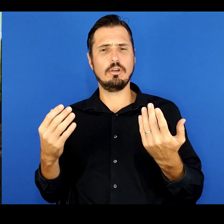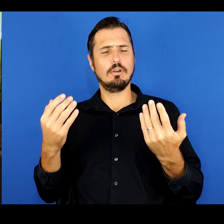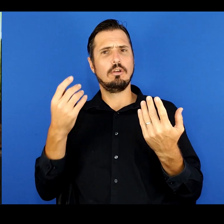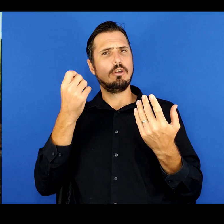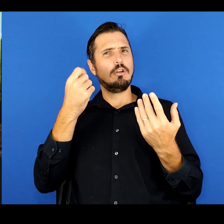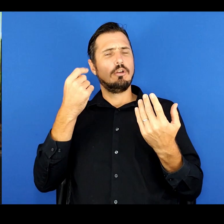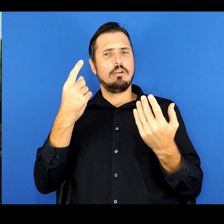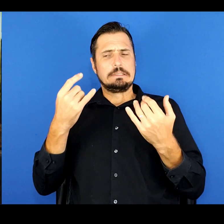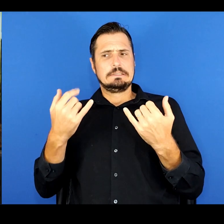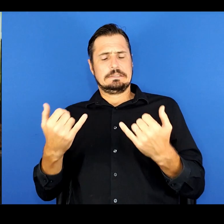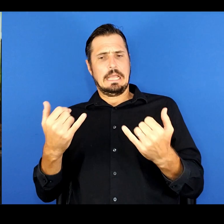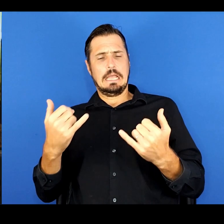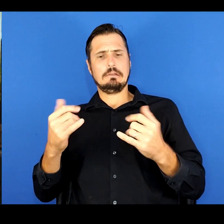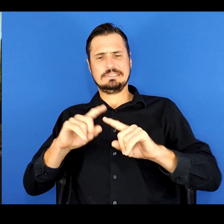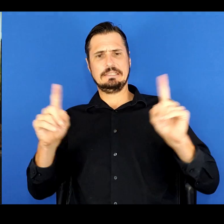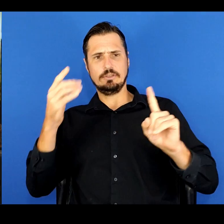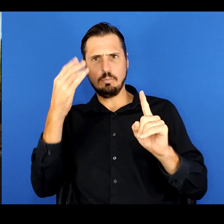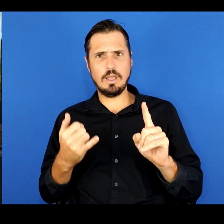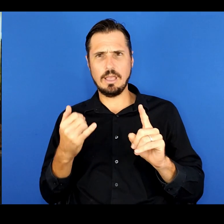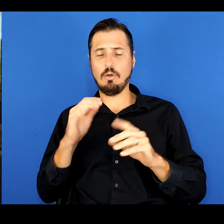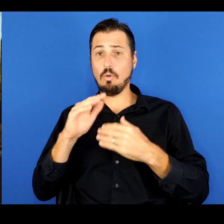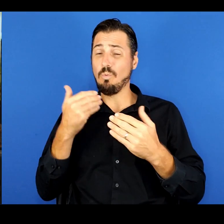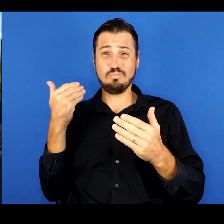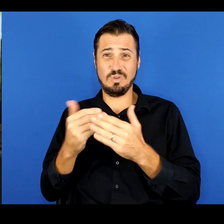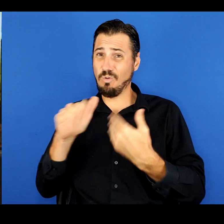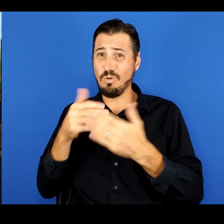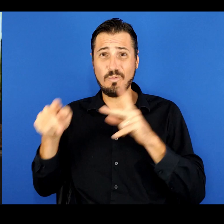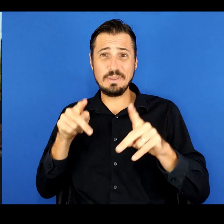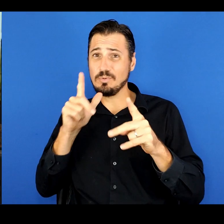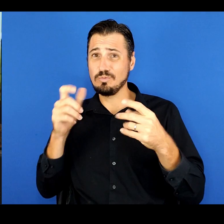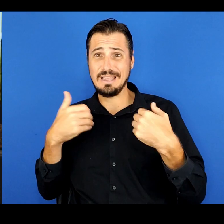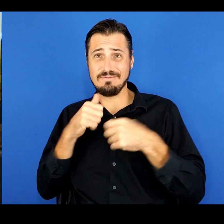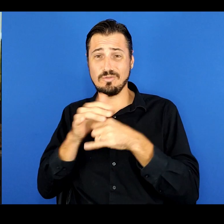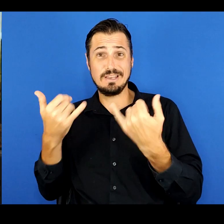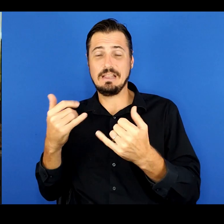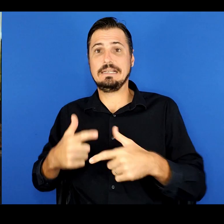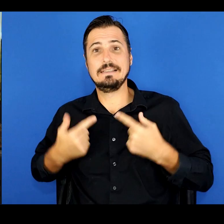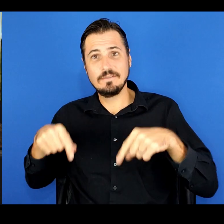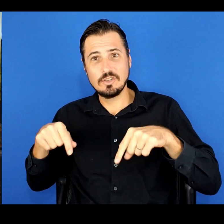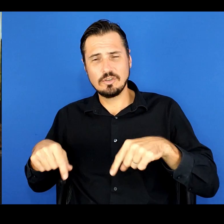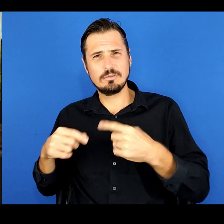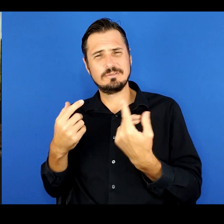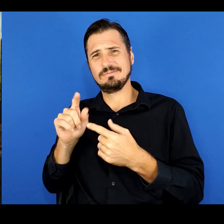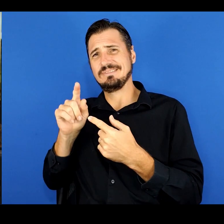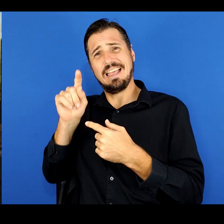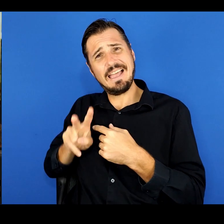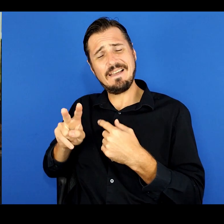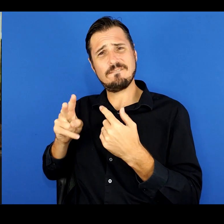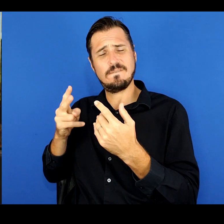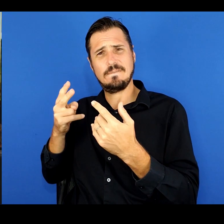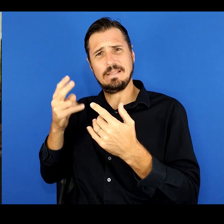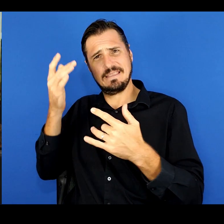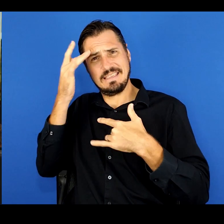that almost all of them, all except 1, are residents. Just under half are related to travel, either inter-island or mainland, but